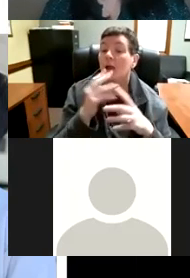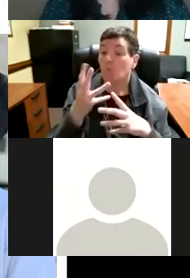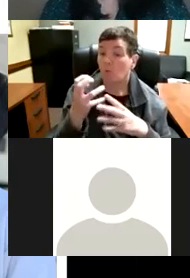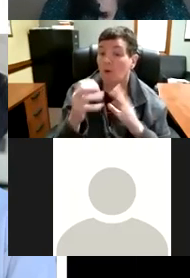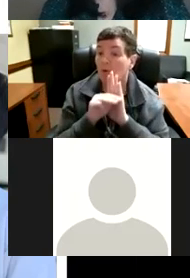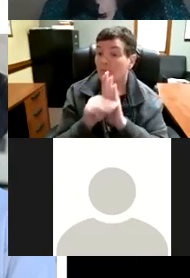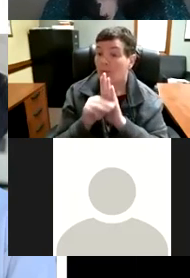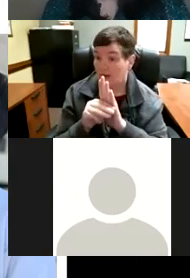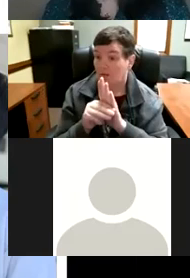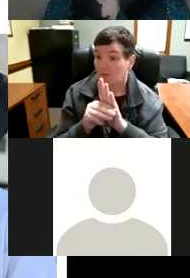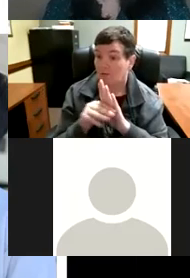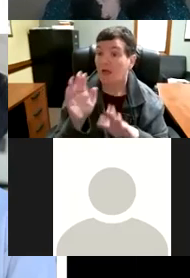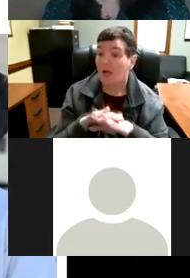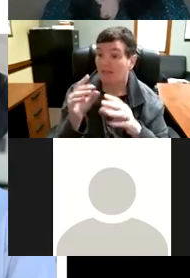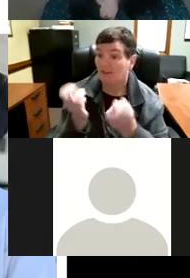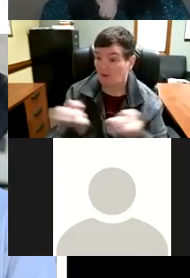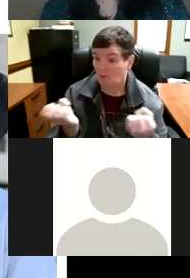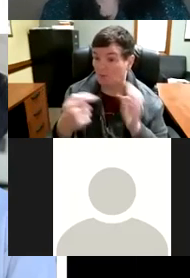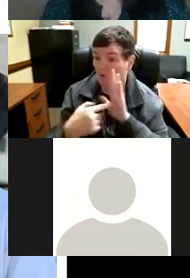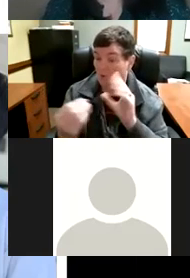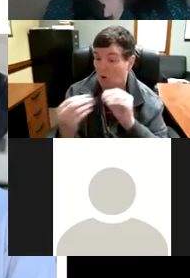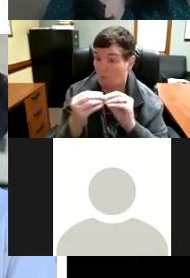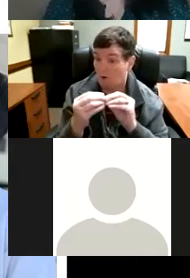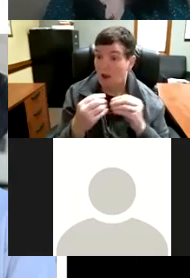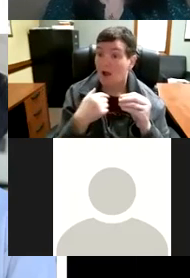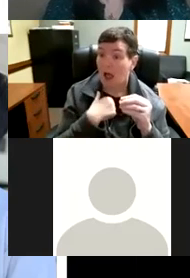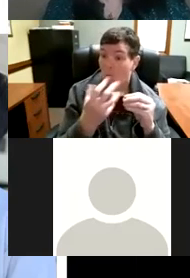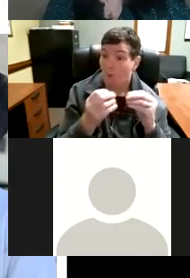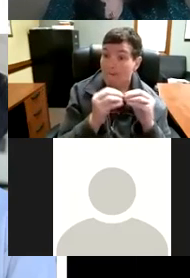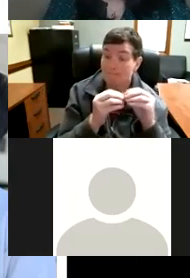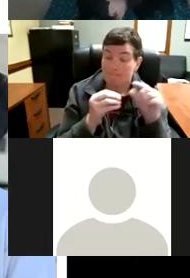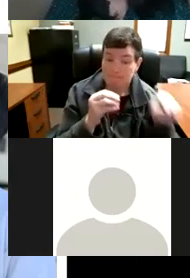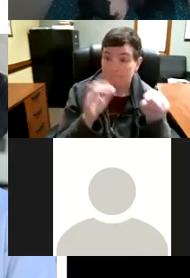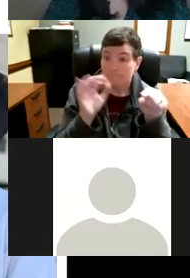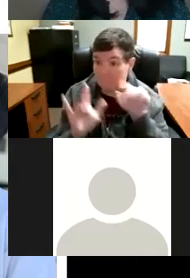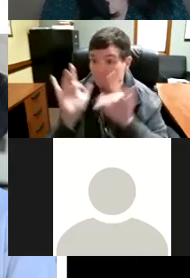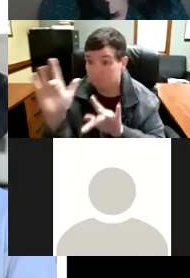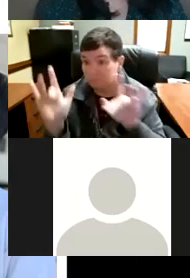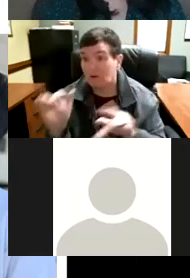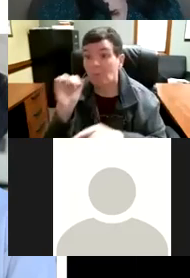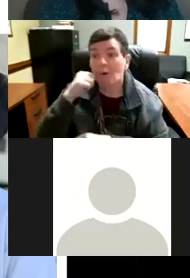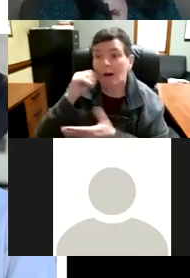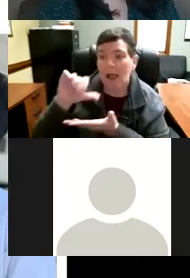their device to expand that to want more or want more applesauce, we can